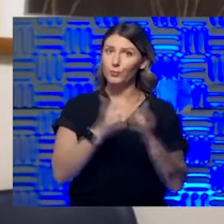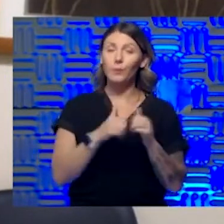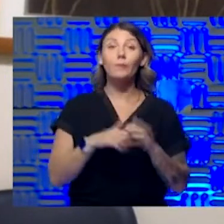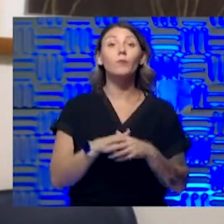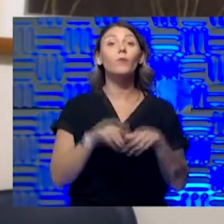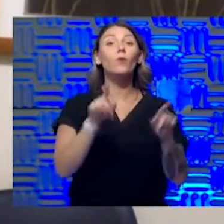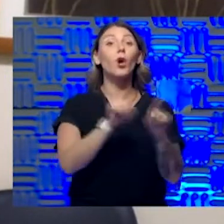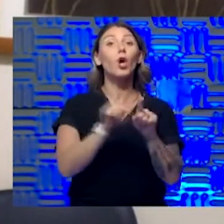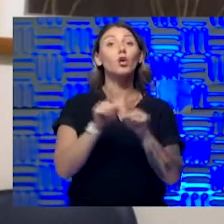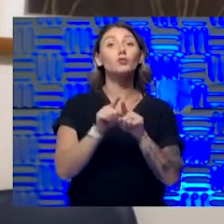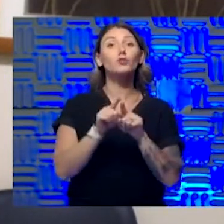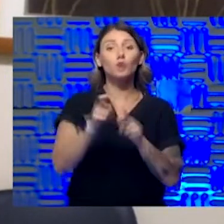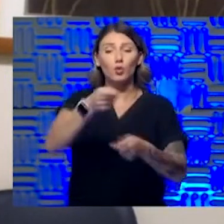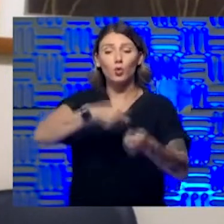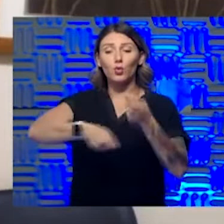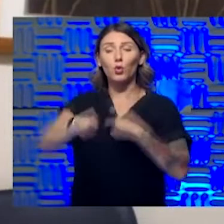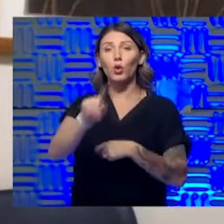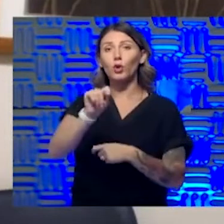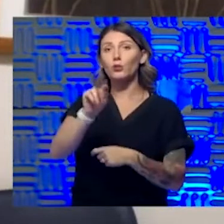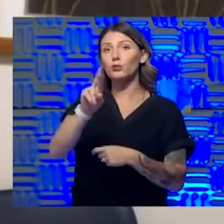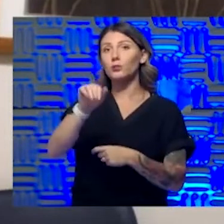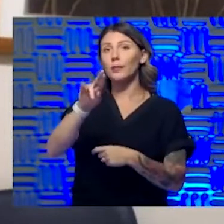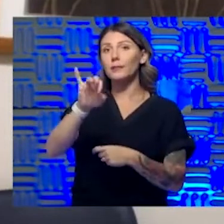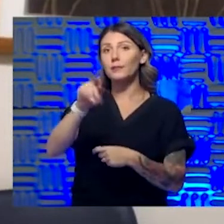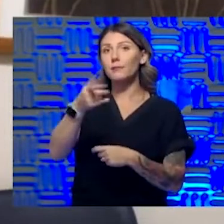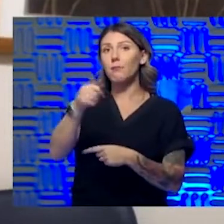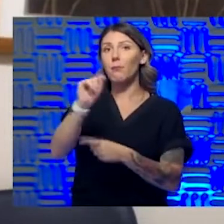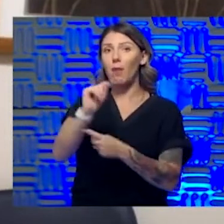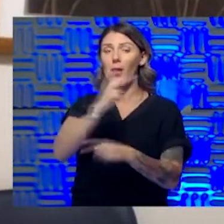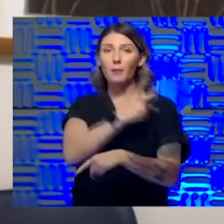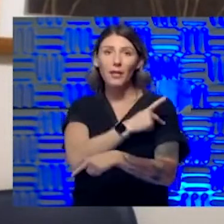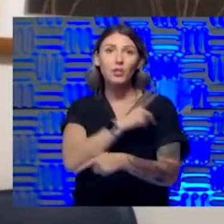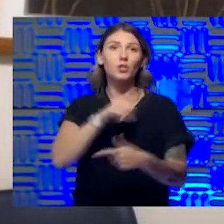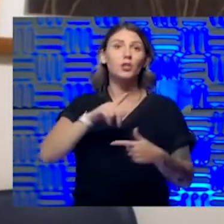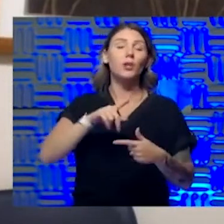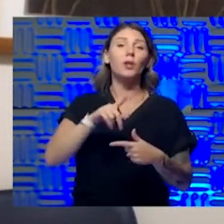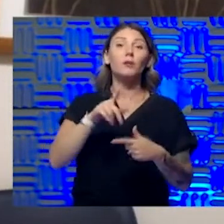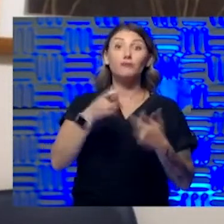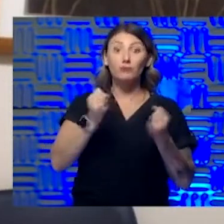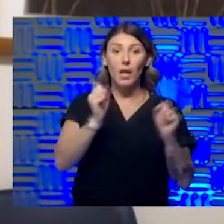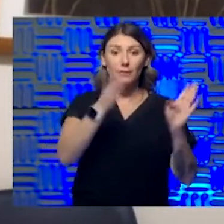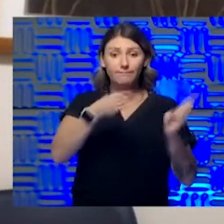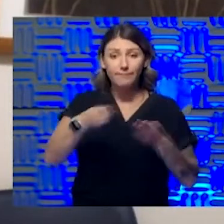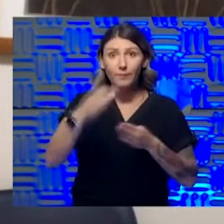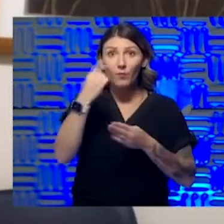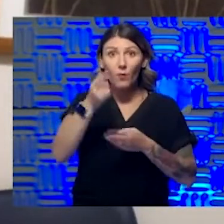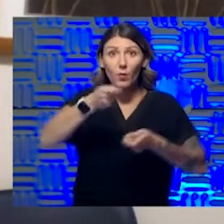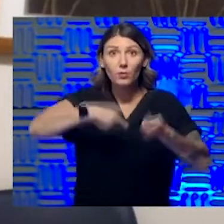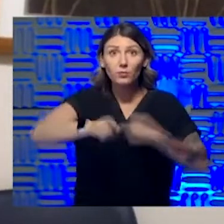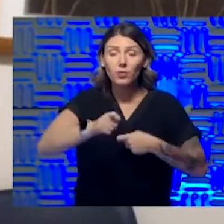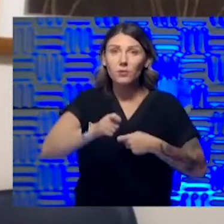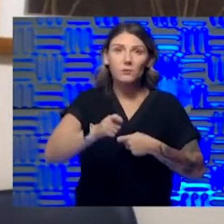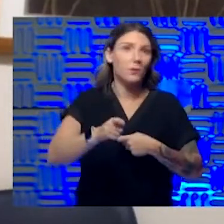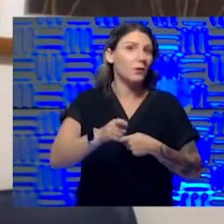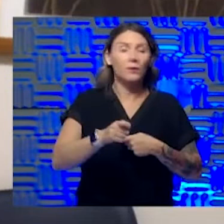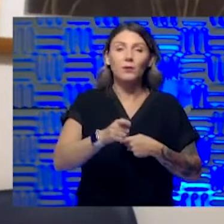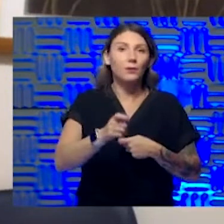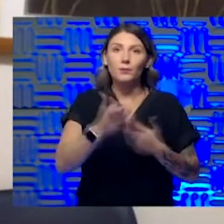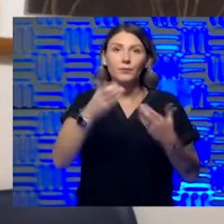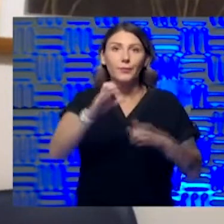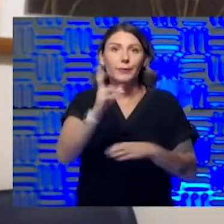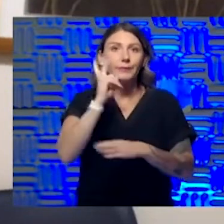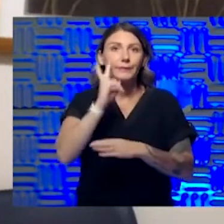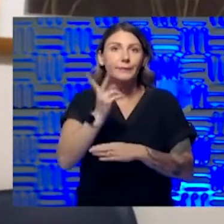transplant patients, our BMT patients that are trying to prepare for that transplant, we would definitely not want to see them at a higher